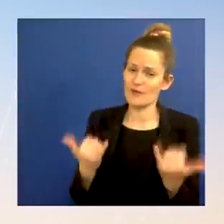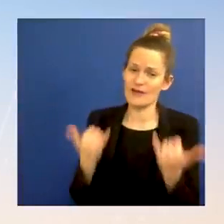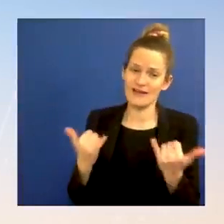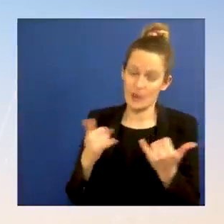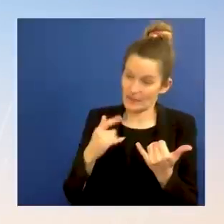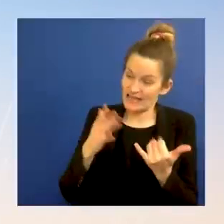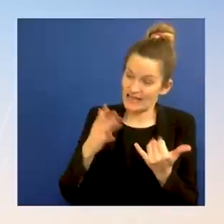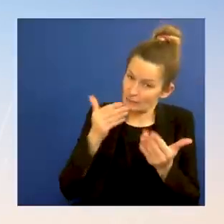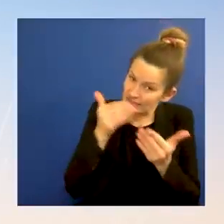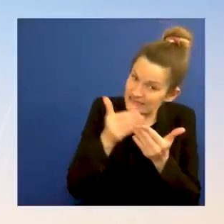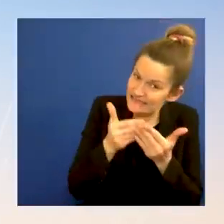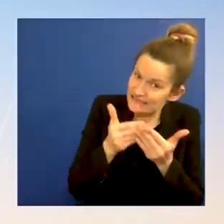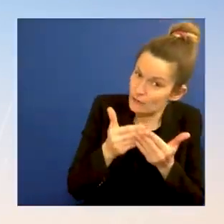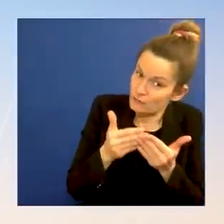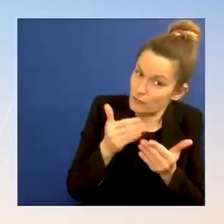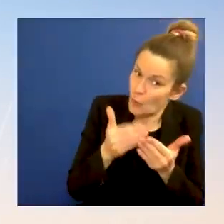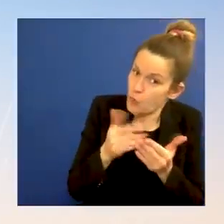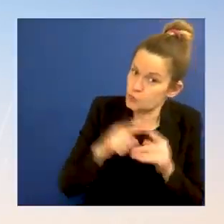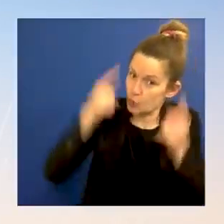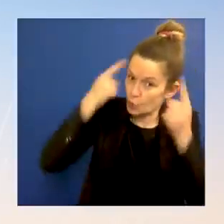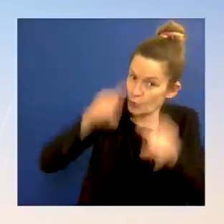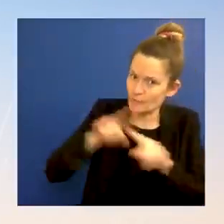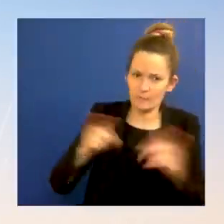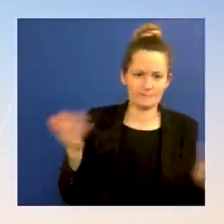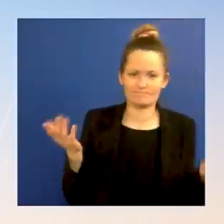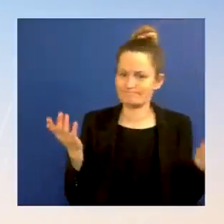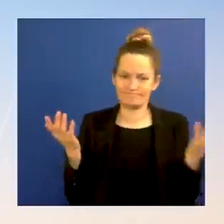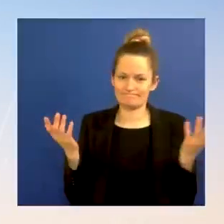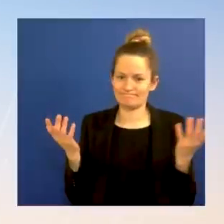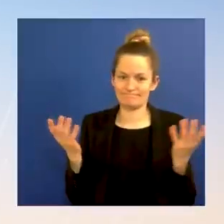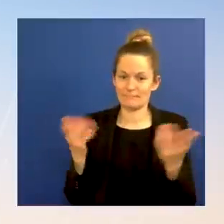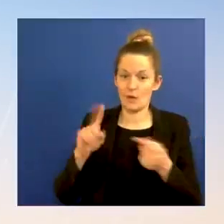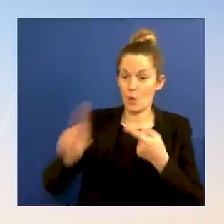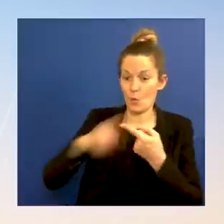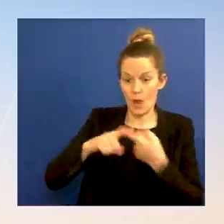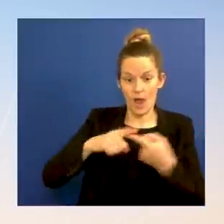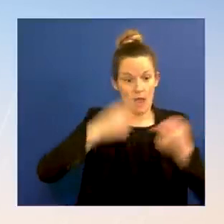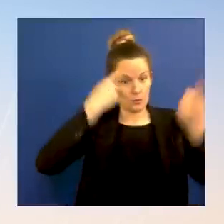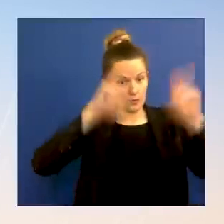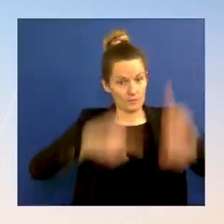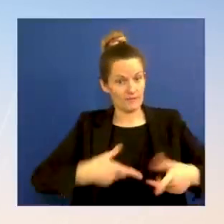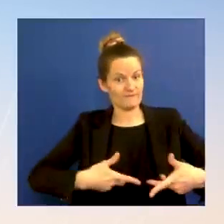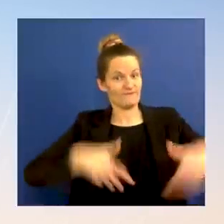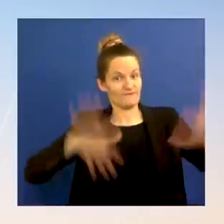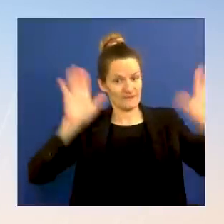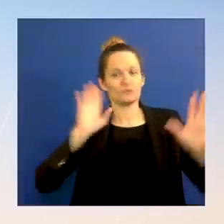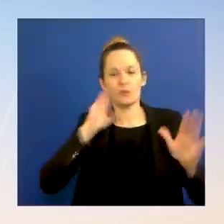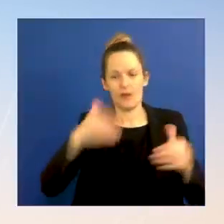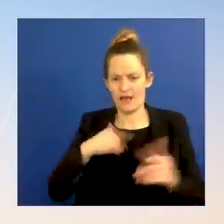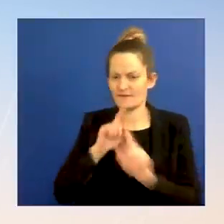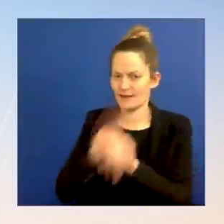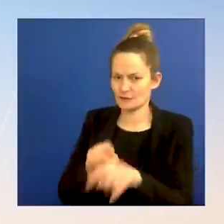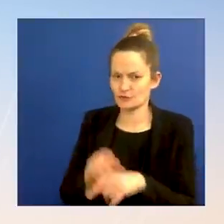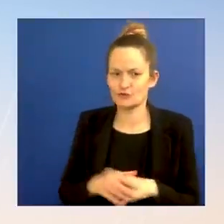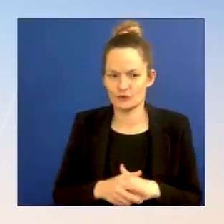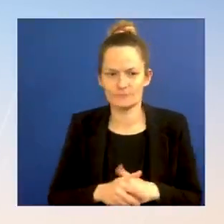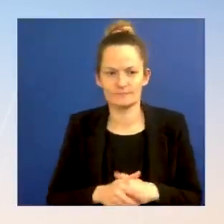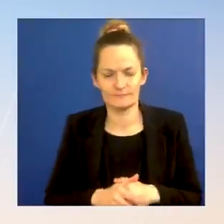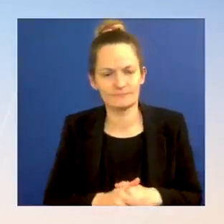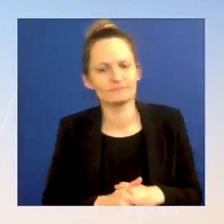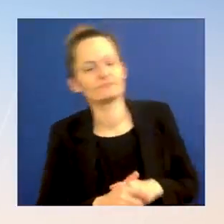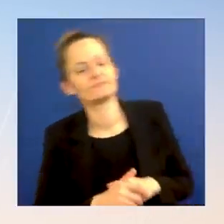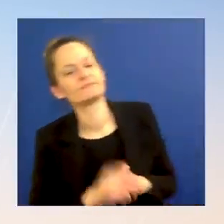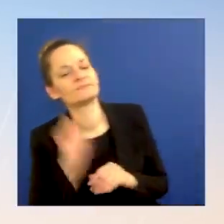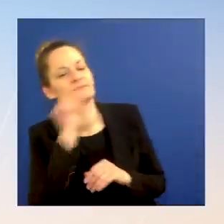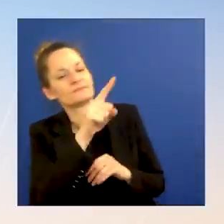and when we get to that point, we can speak to that question. One more. So yesterday you said, you know, less oil supply. You said it again today. It raises prices. And